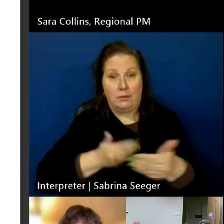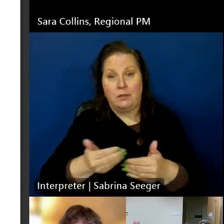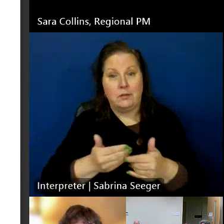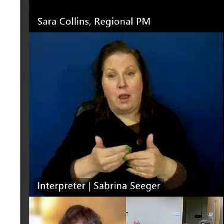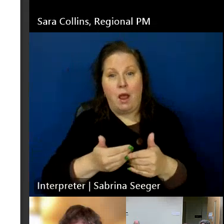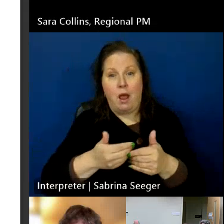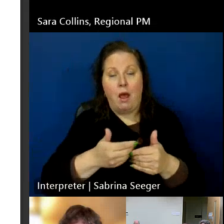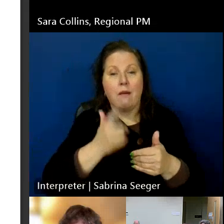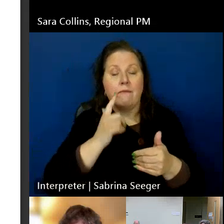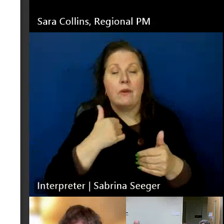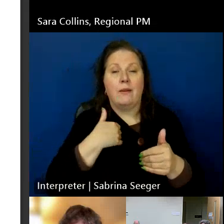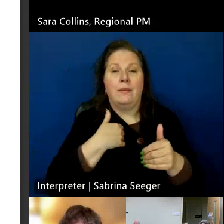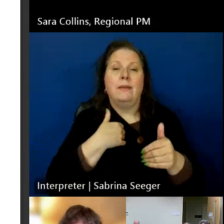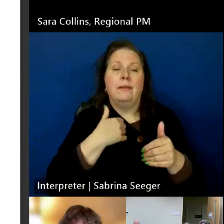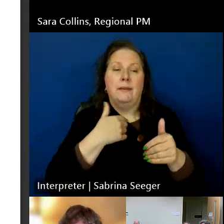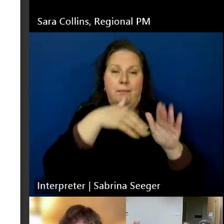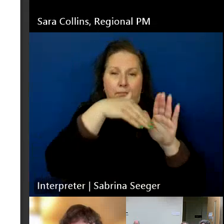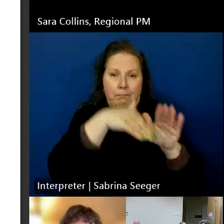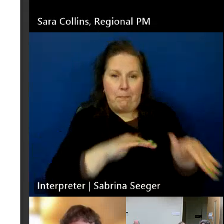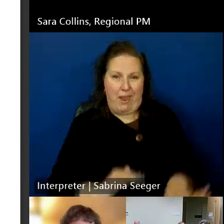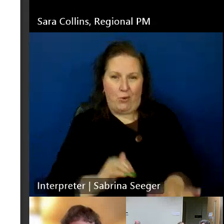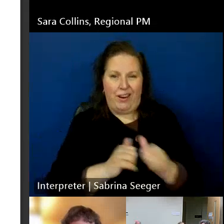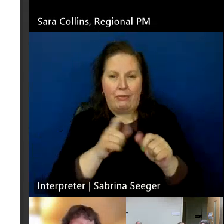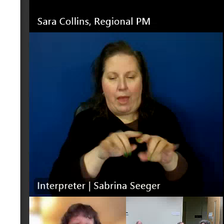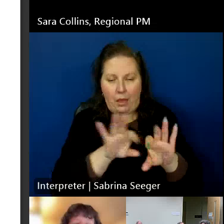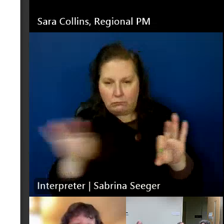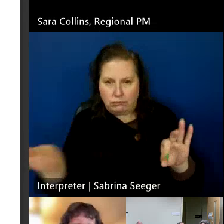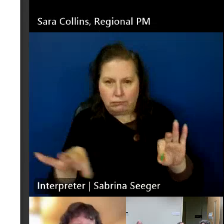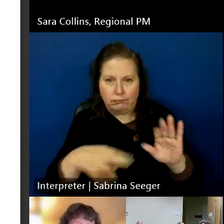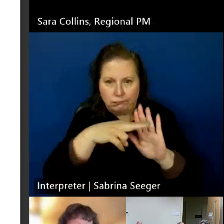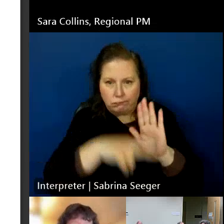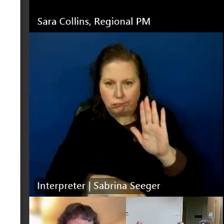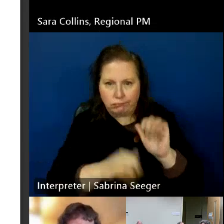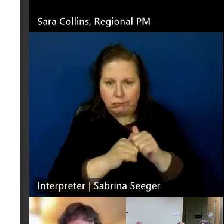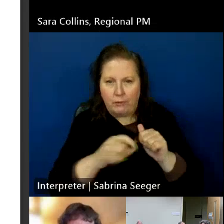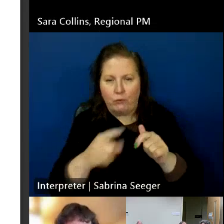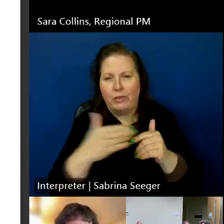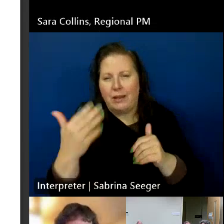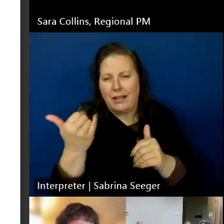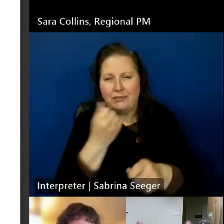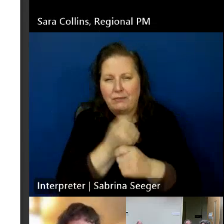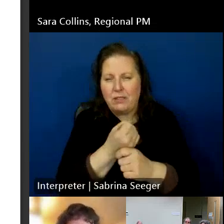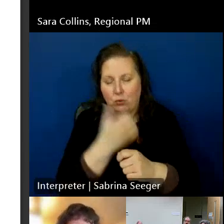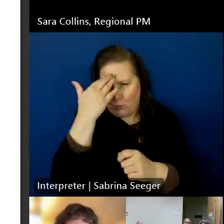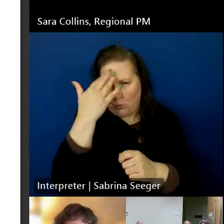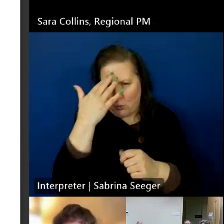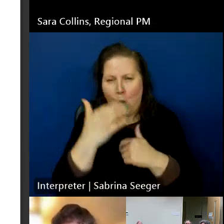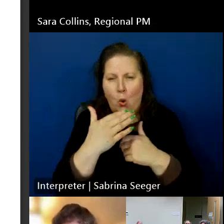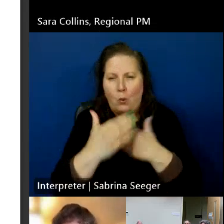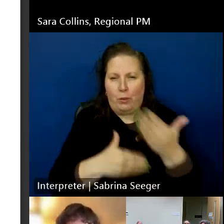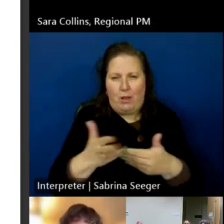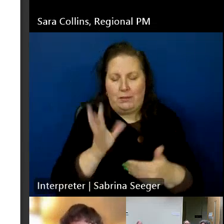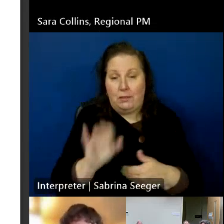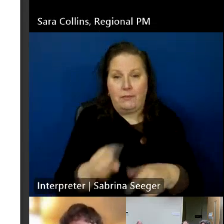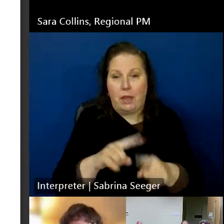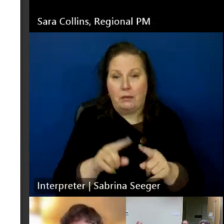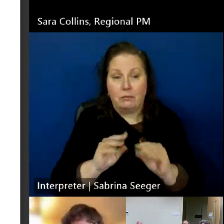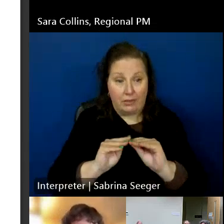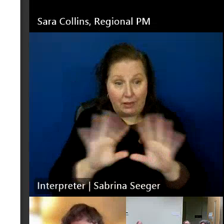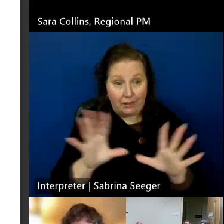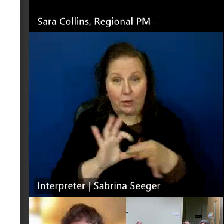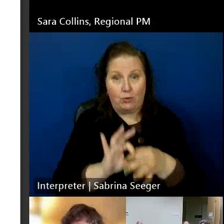burying infrastructure as utilities underground their infrastructure over the next 15 years. And that part of driving clarity